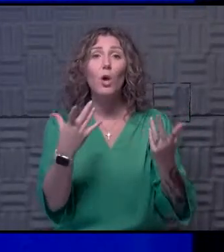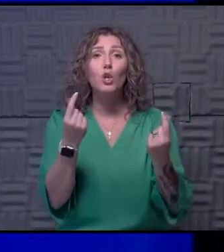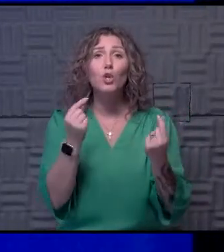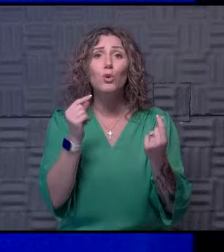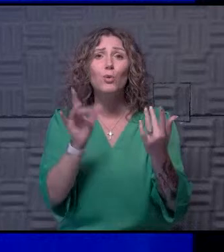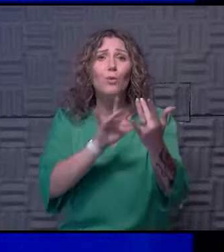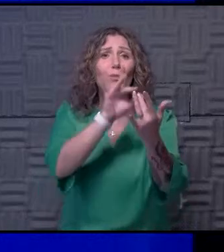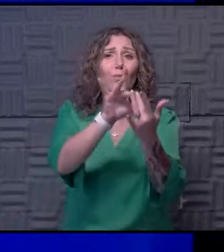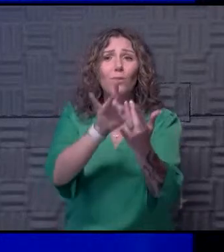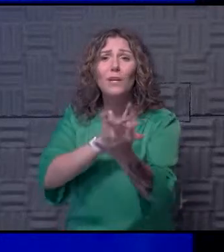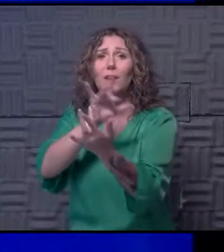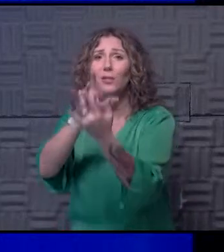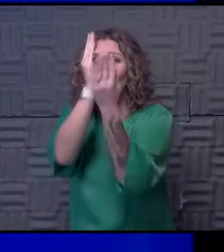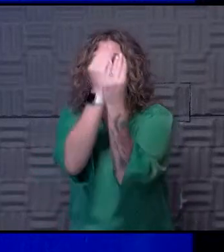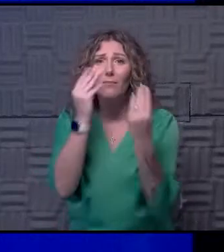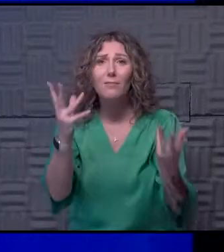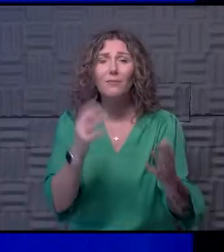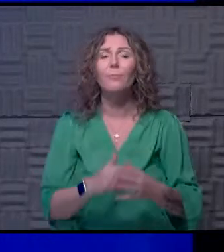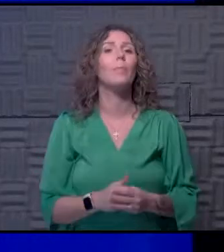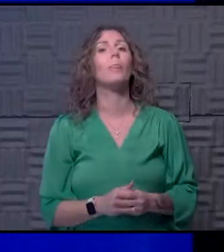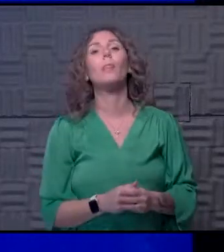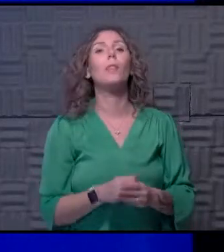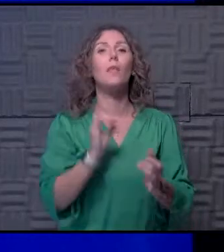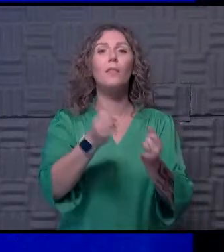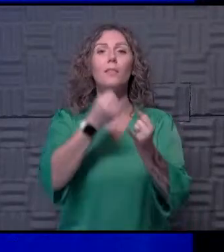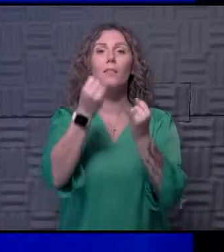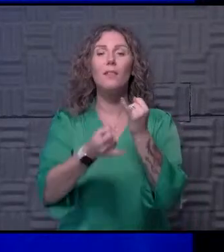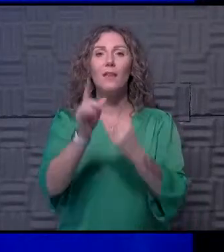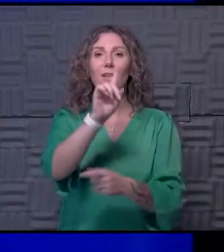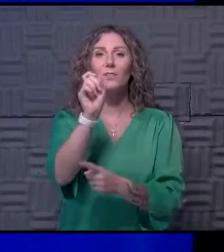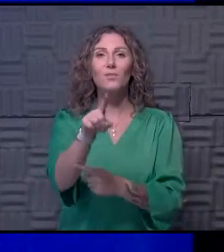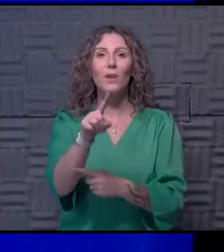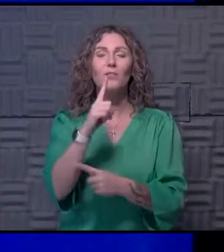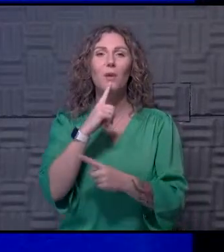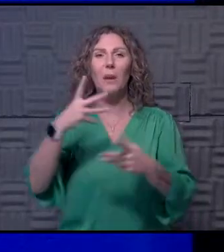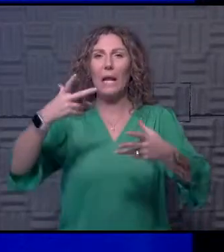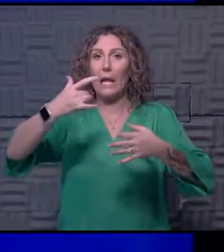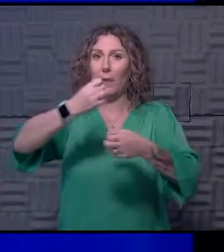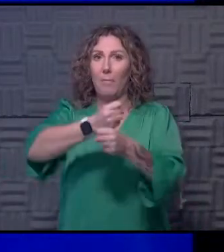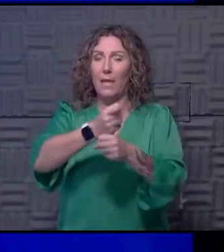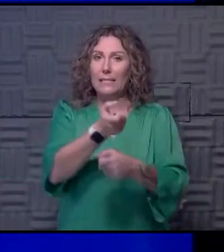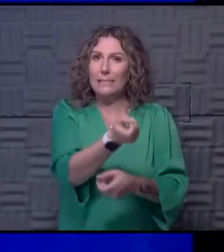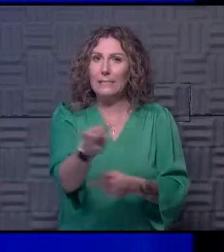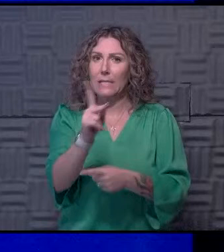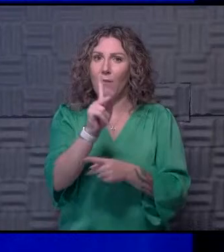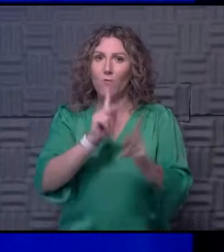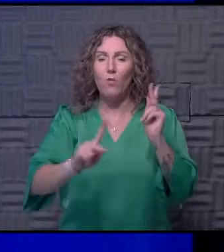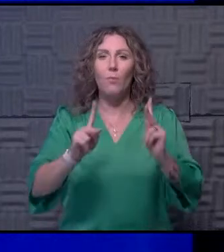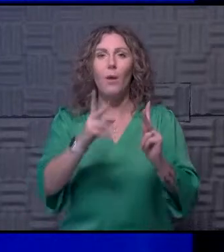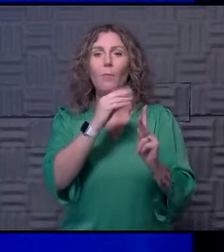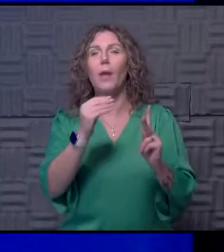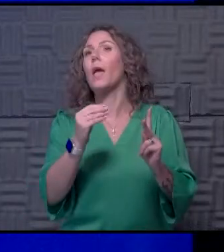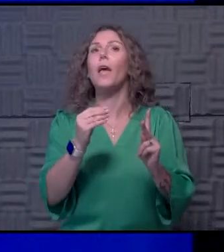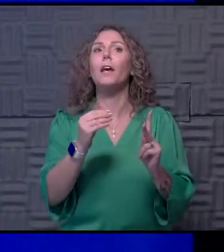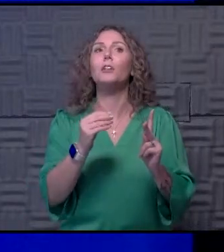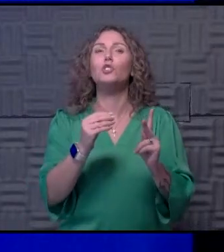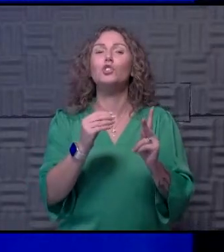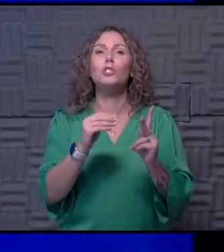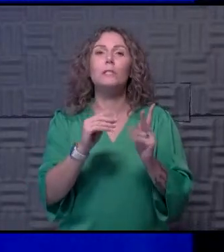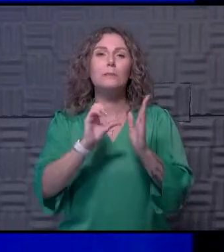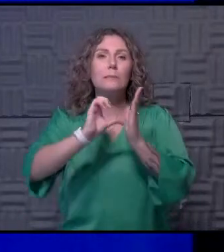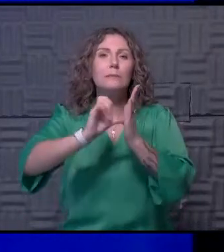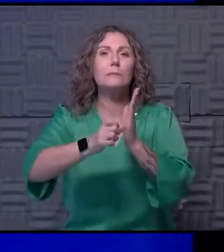out. I think for our last question, I'm going to combine several people, and can you just recap